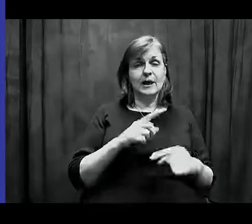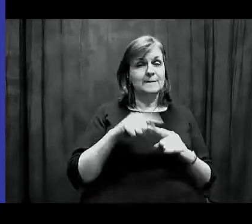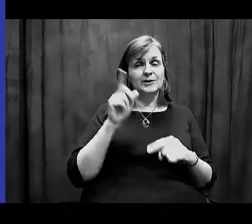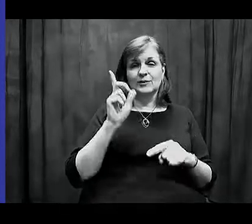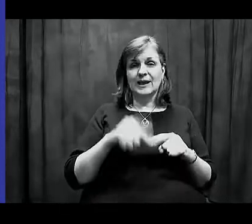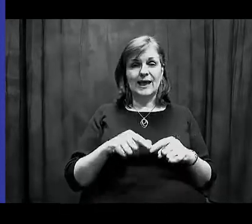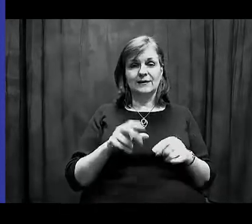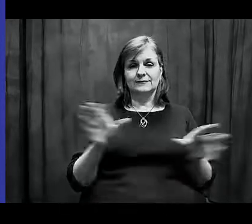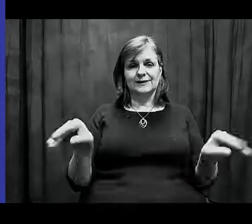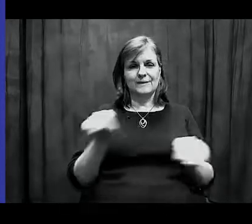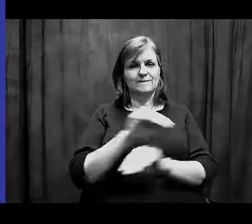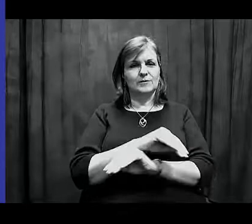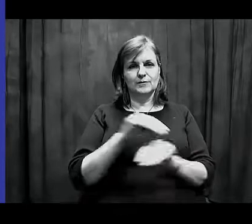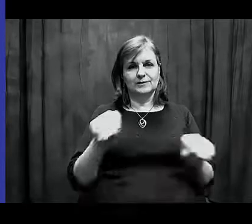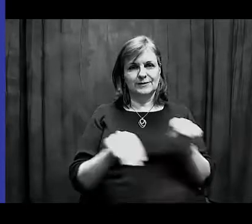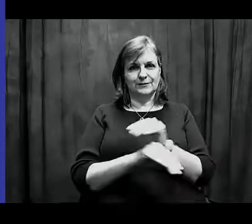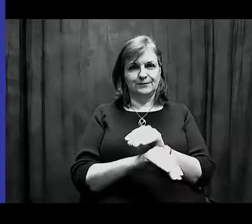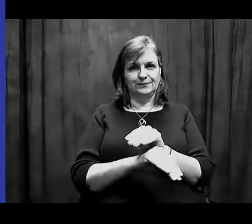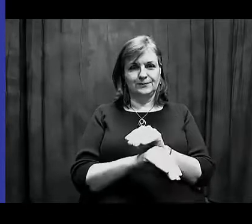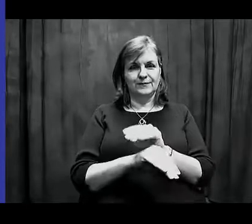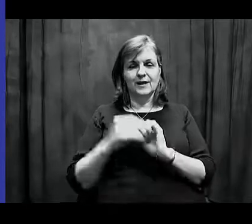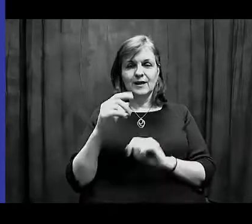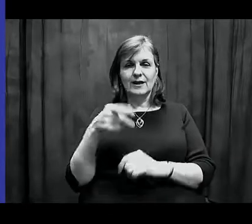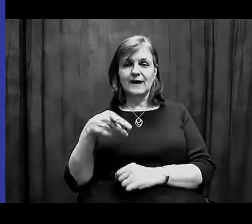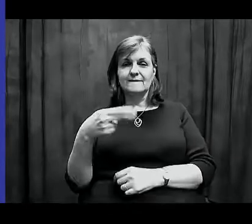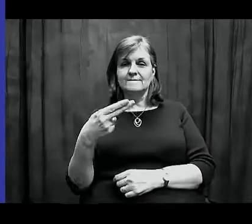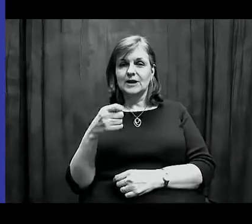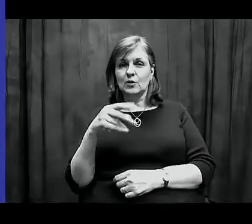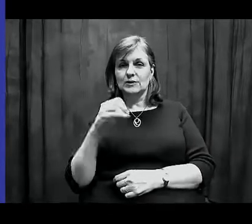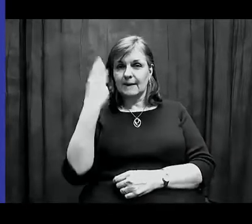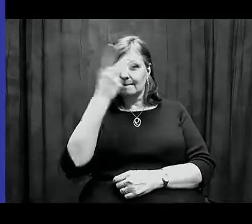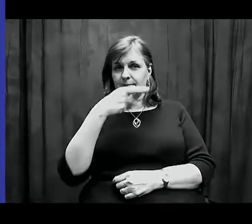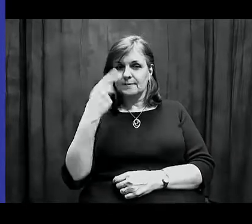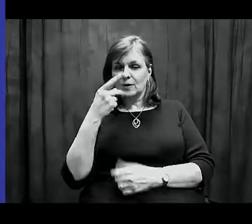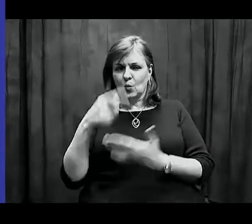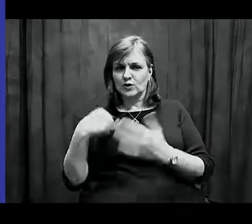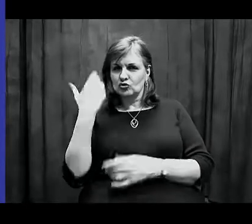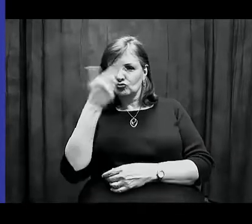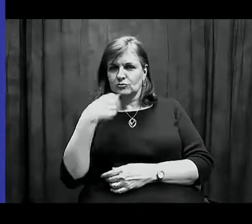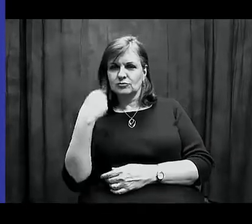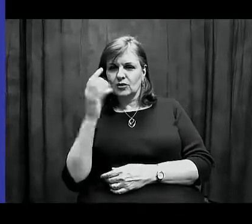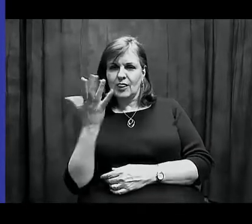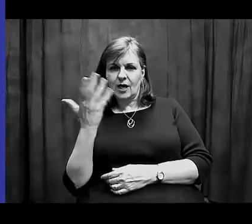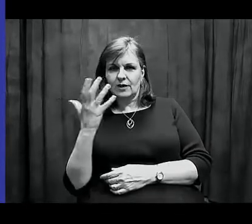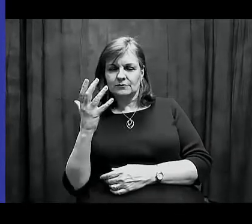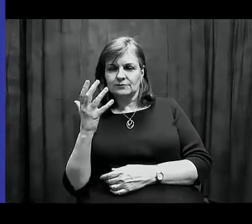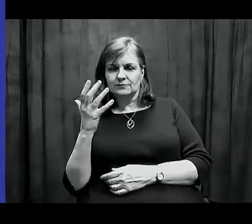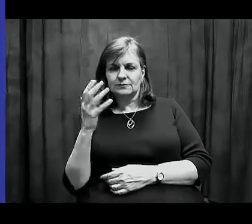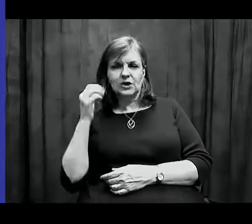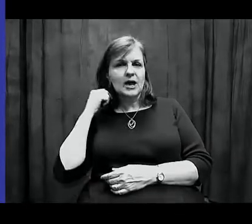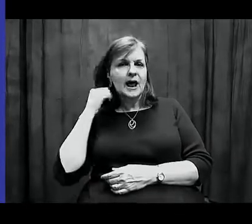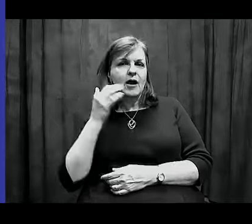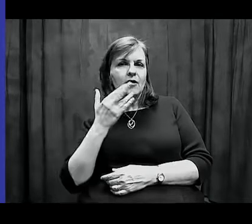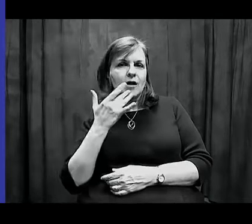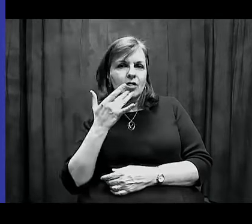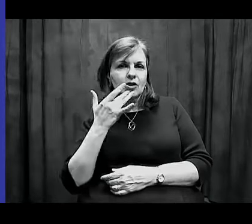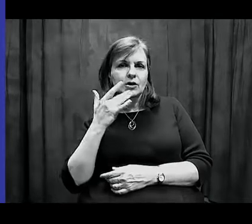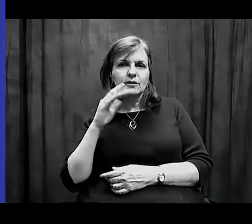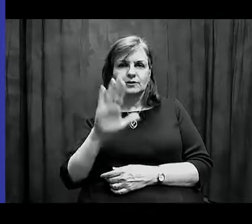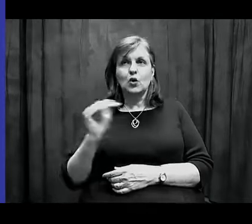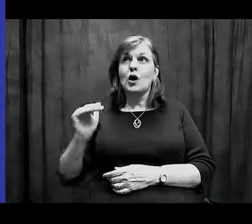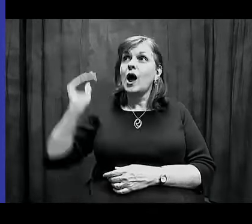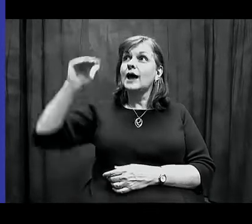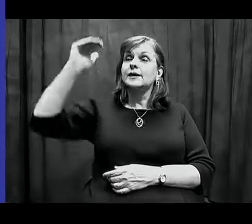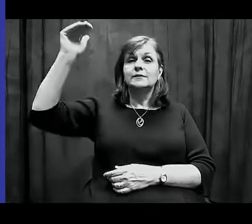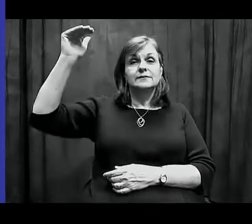another, but they cannot be used interchangeably. Phenotype is what you look like, your hair color,